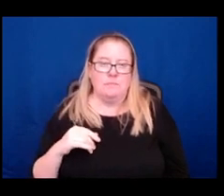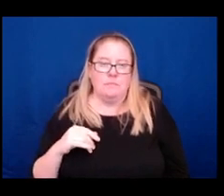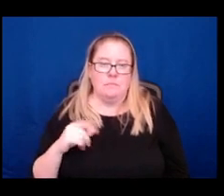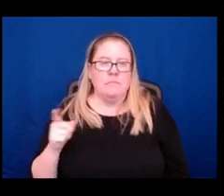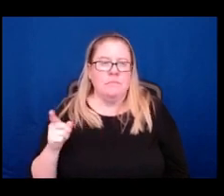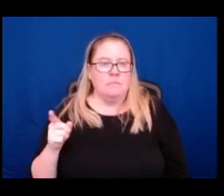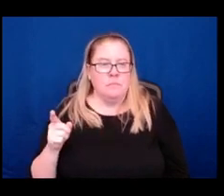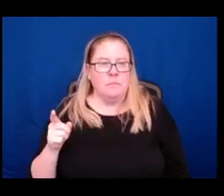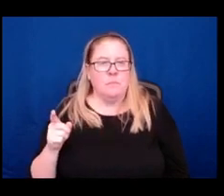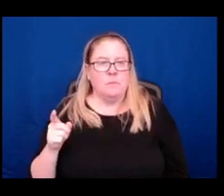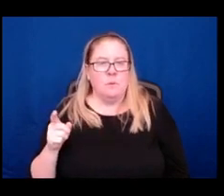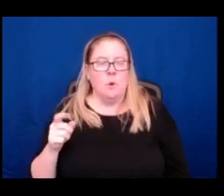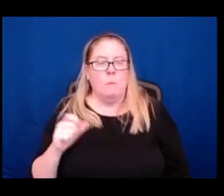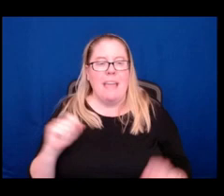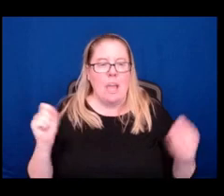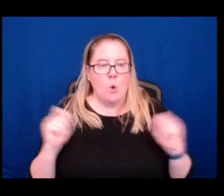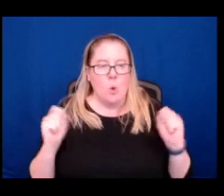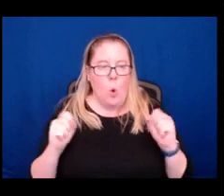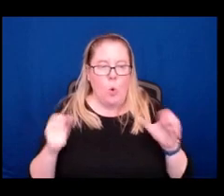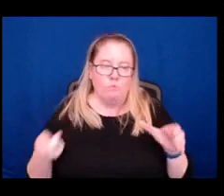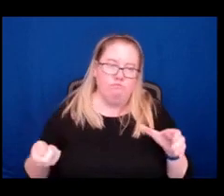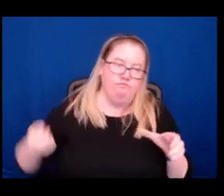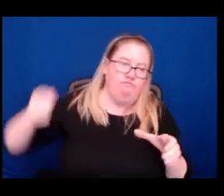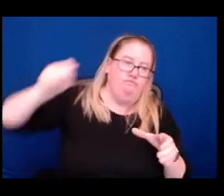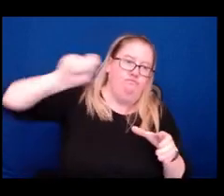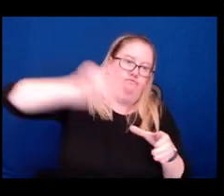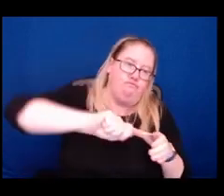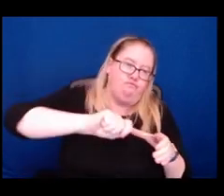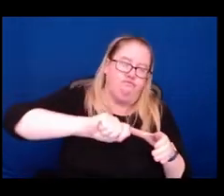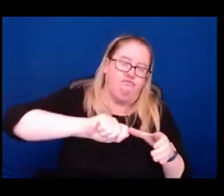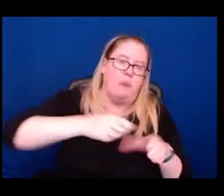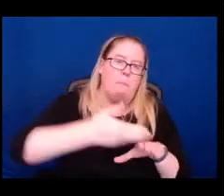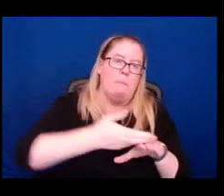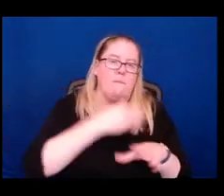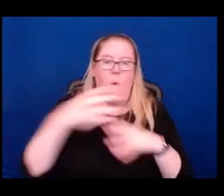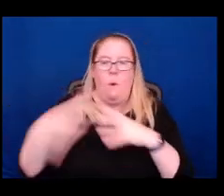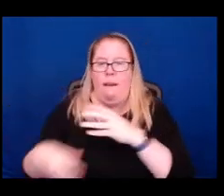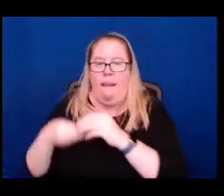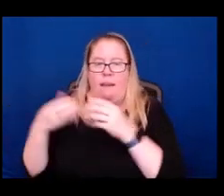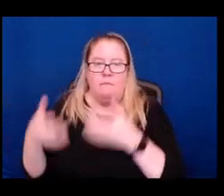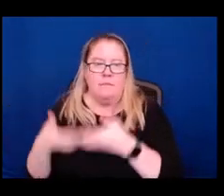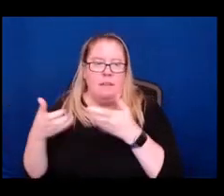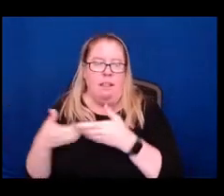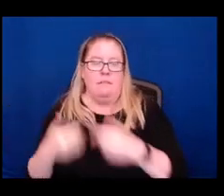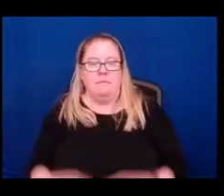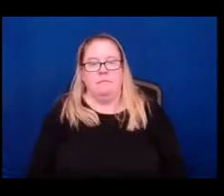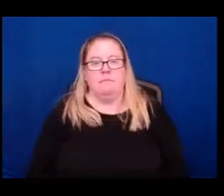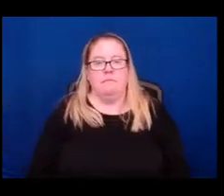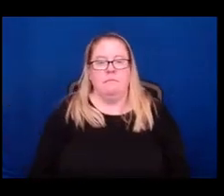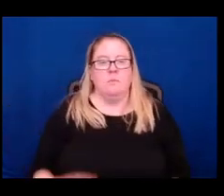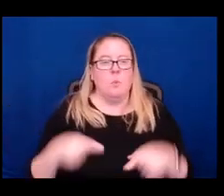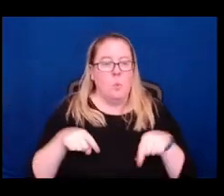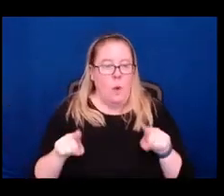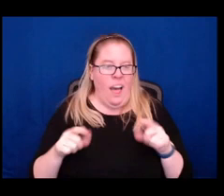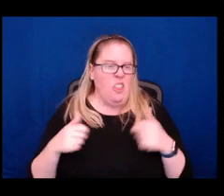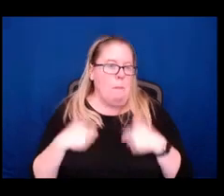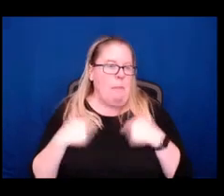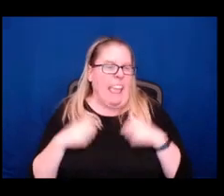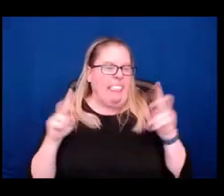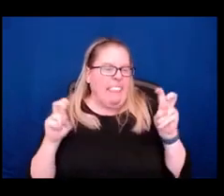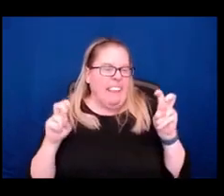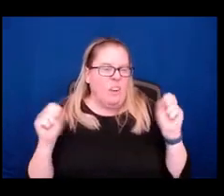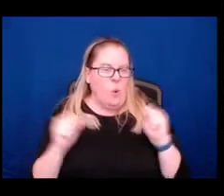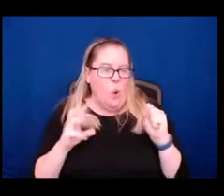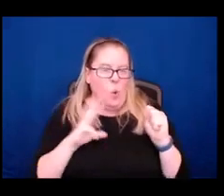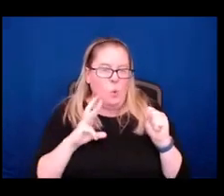bath before we add them to our dish. And while they're taking a bath, we're going to start seasoning